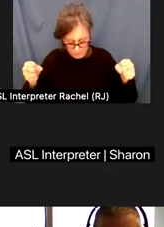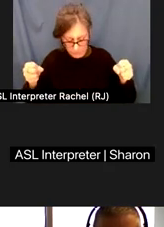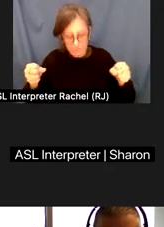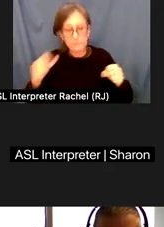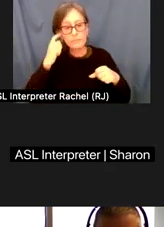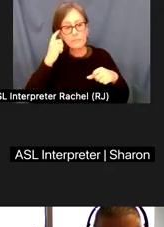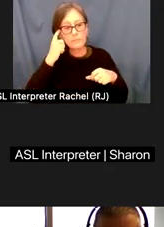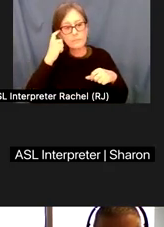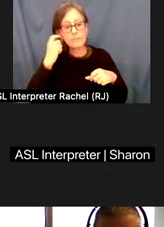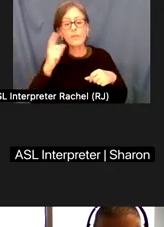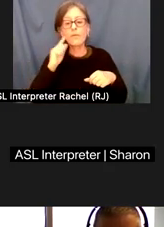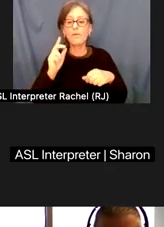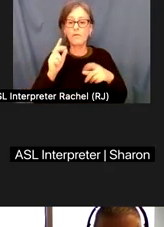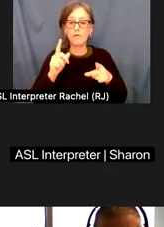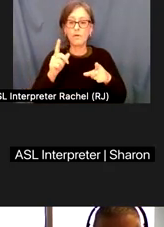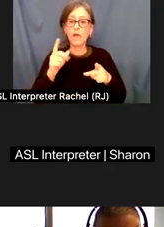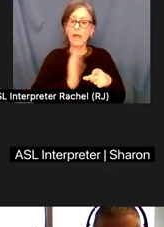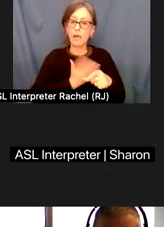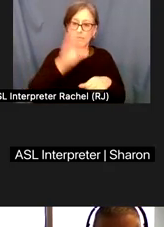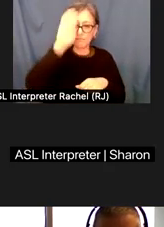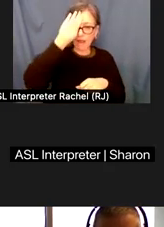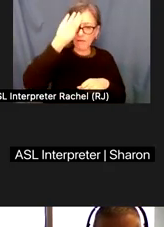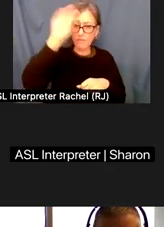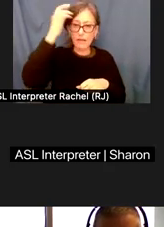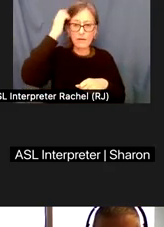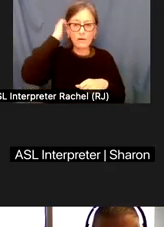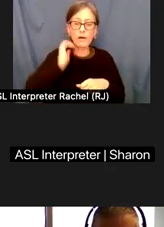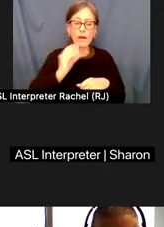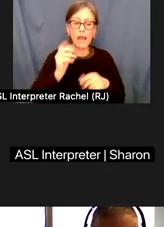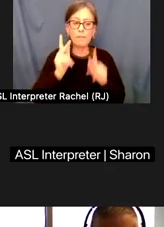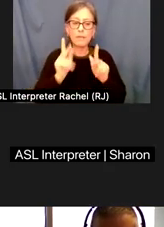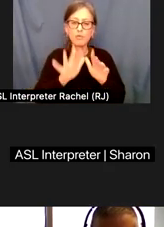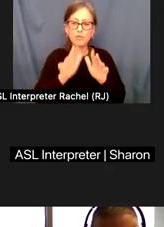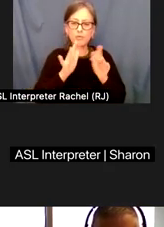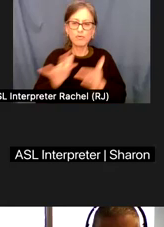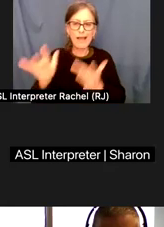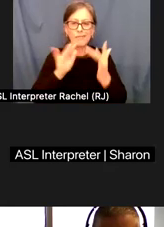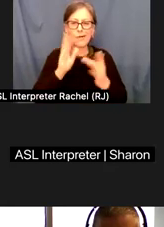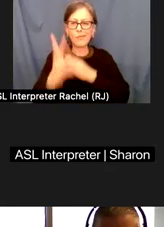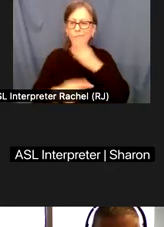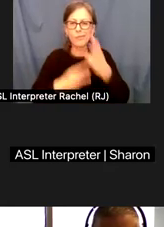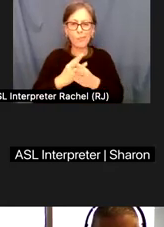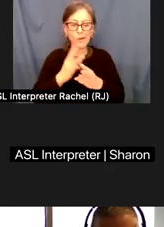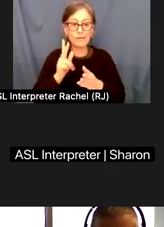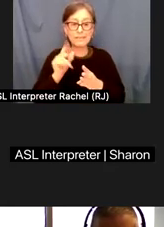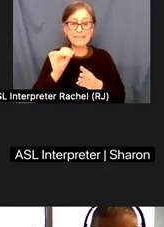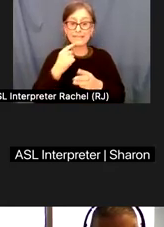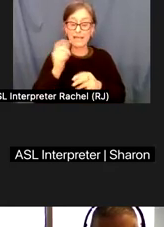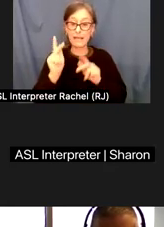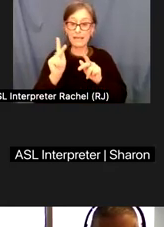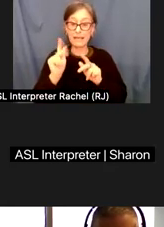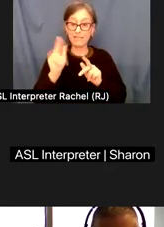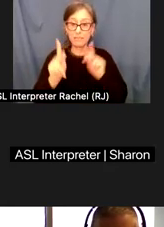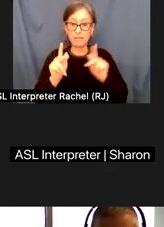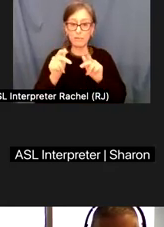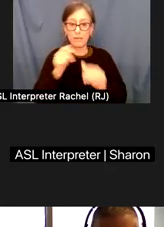consensus. Even our urban search and rescue firefighters, even those who've traveled around the world, say that, if people are able to get themselves into